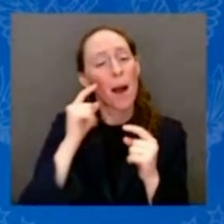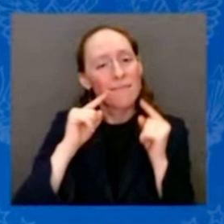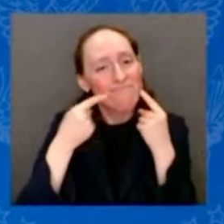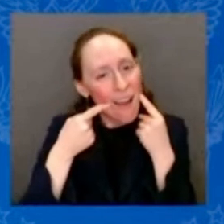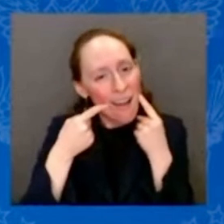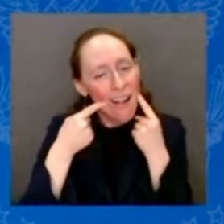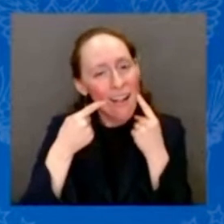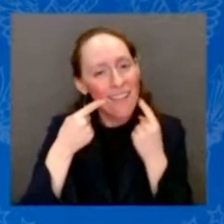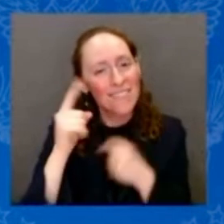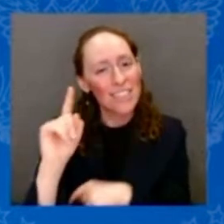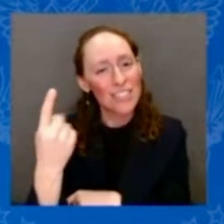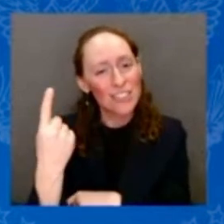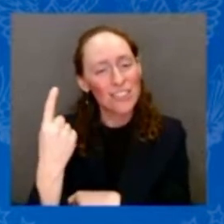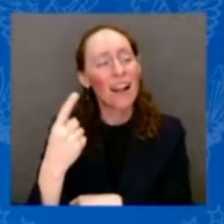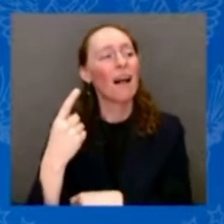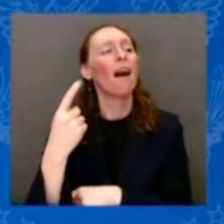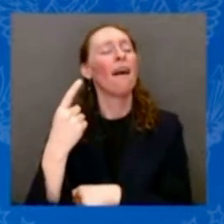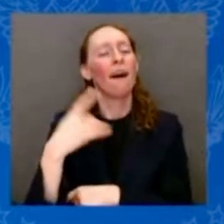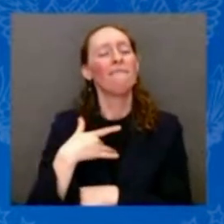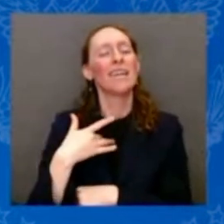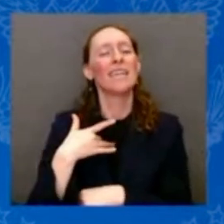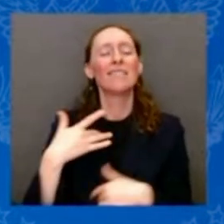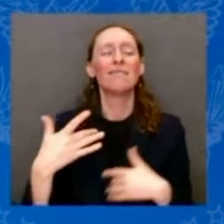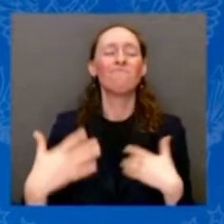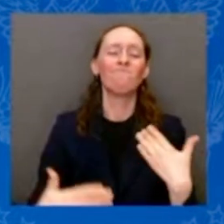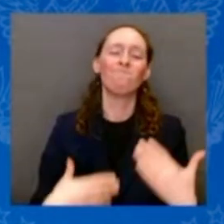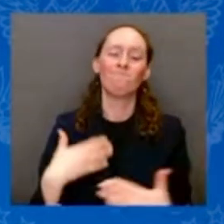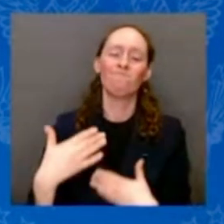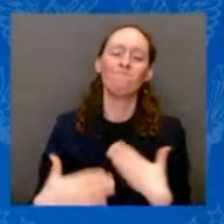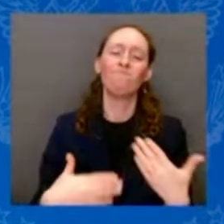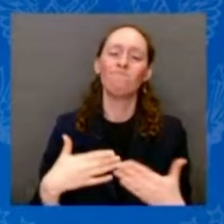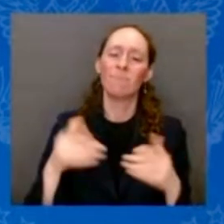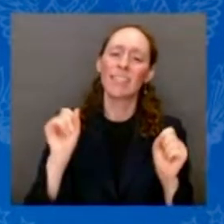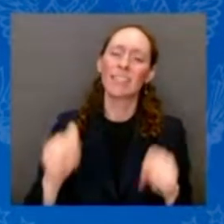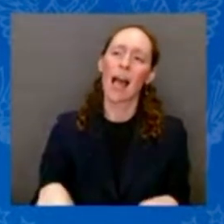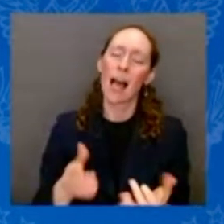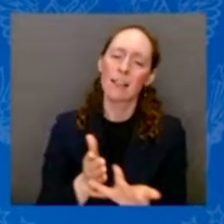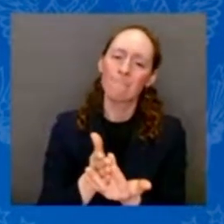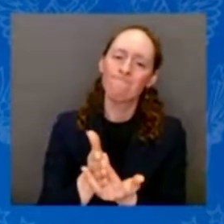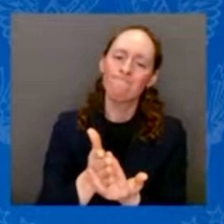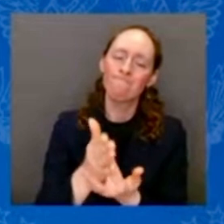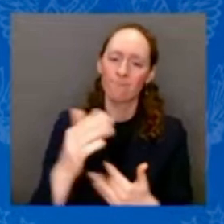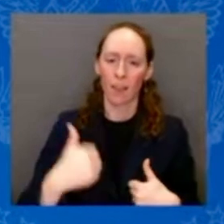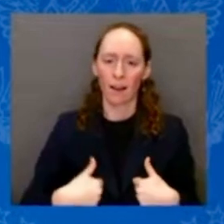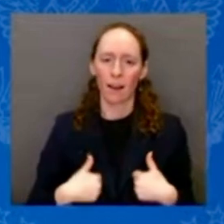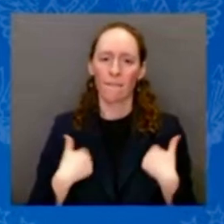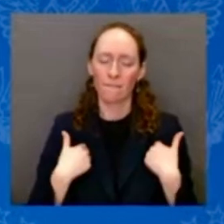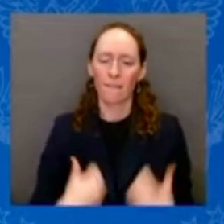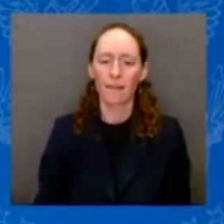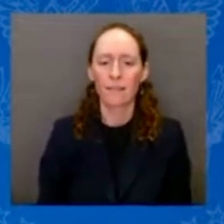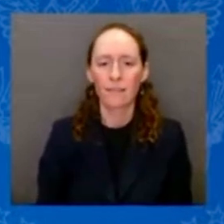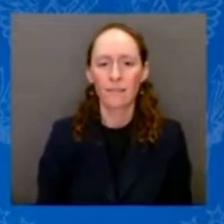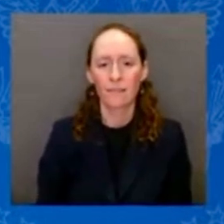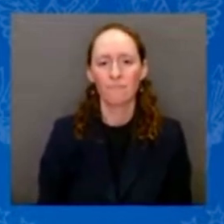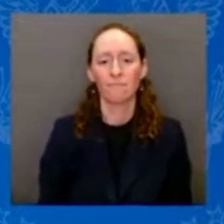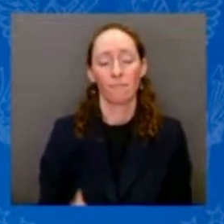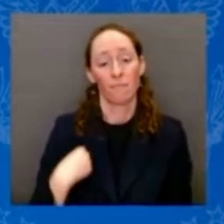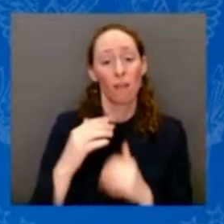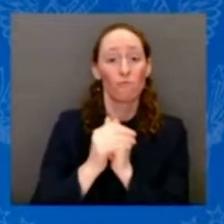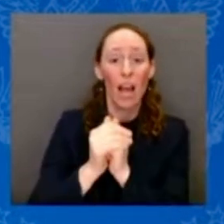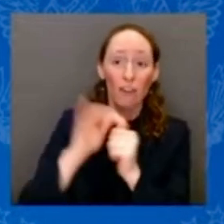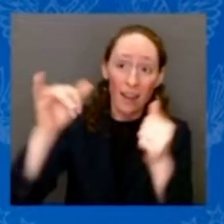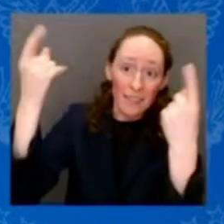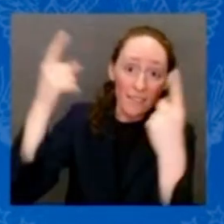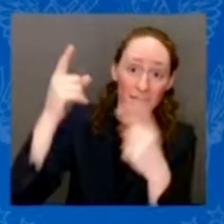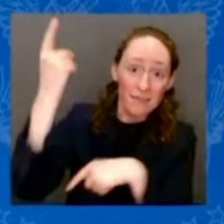going to make it. My prayer for all of you, that day will come sooner than later, but I promise you, it will come.